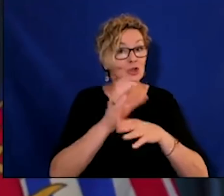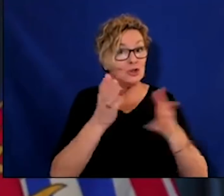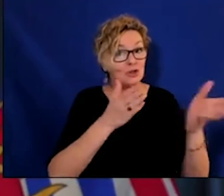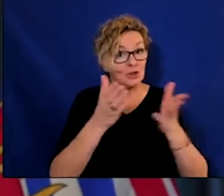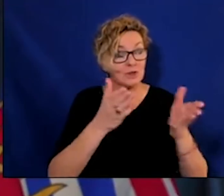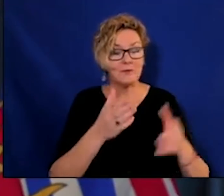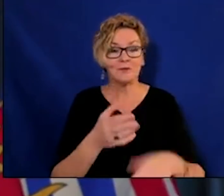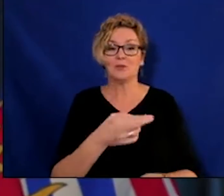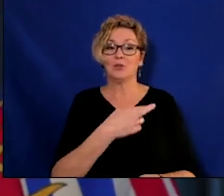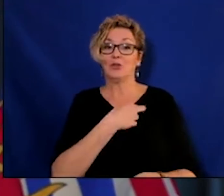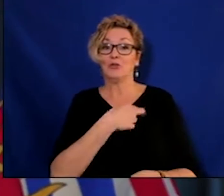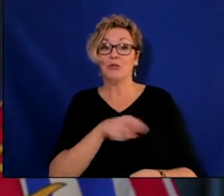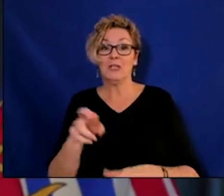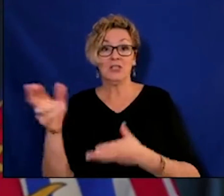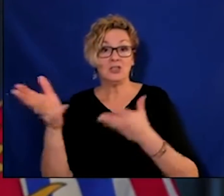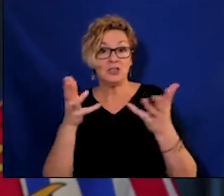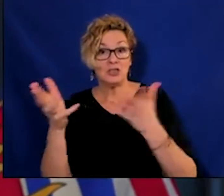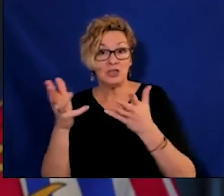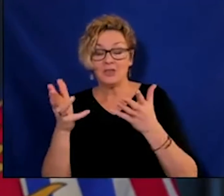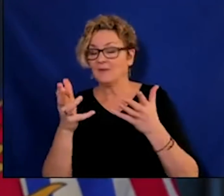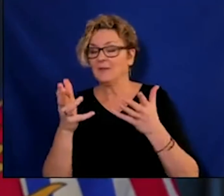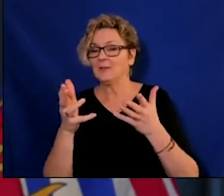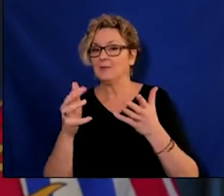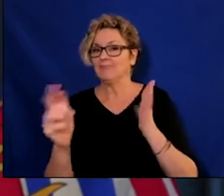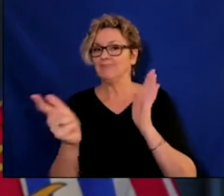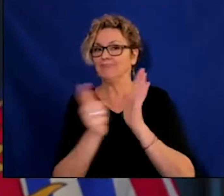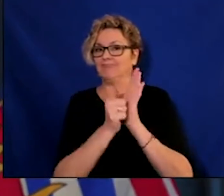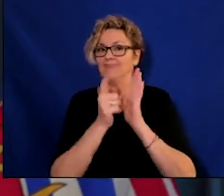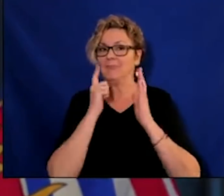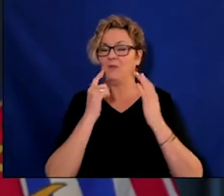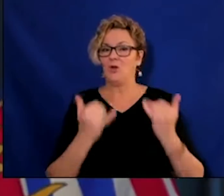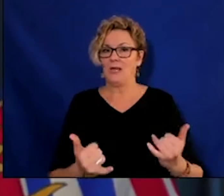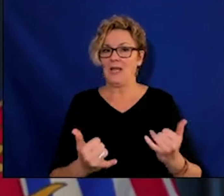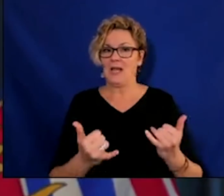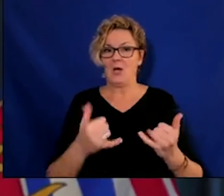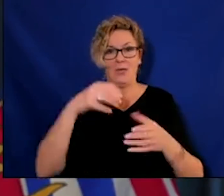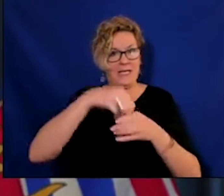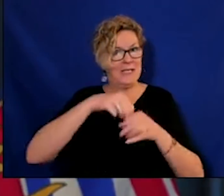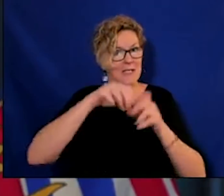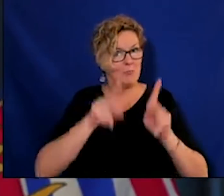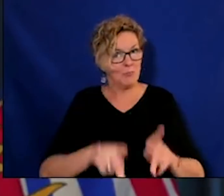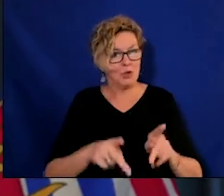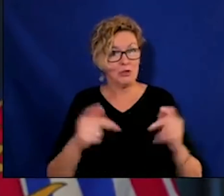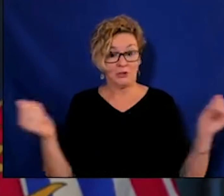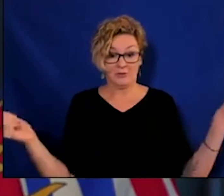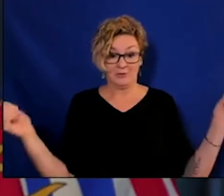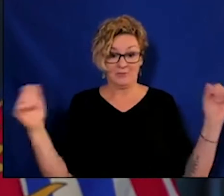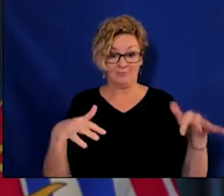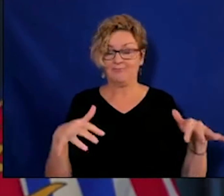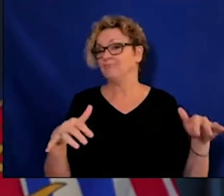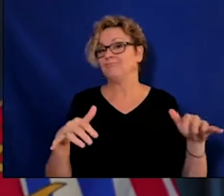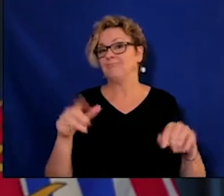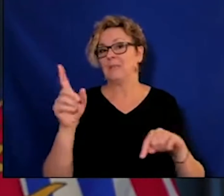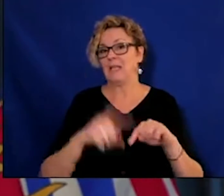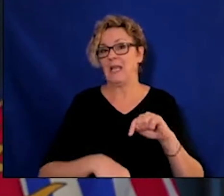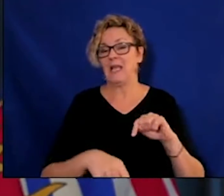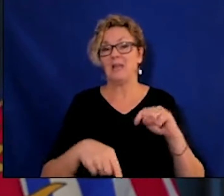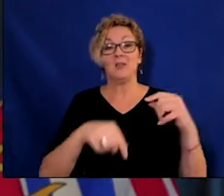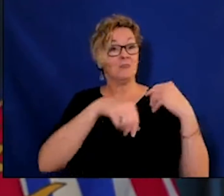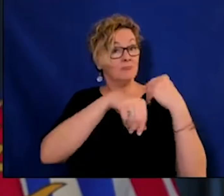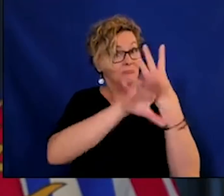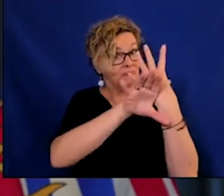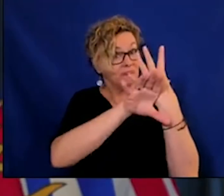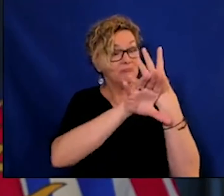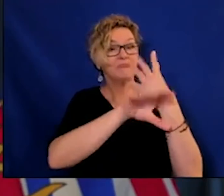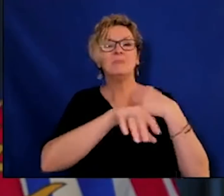organizers and venues have been doing a great job and have robust COVID-19 safety plans, and we know they've been working. But